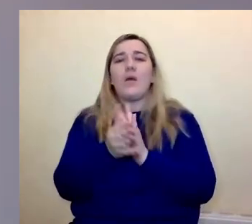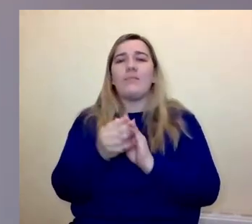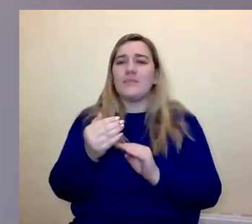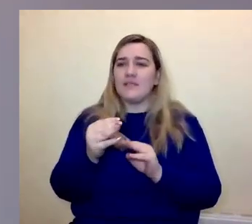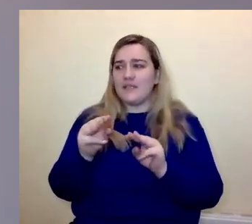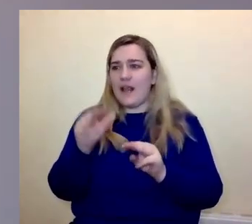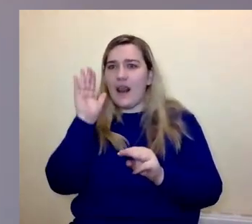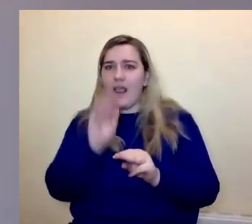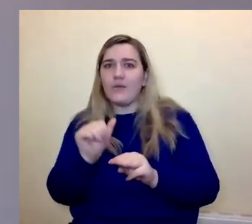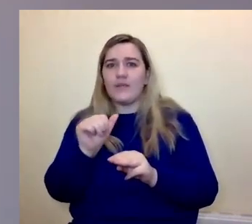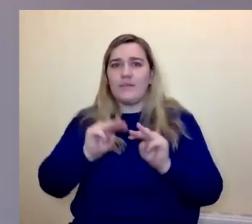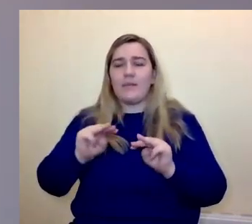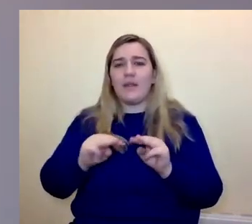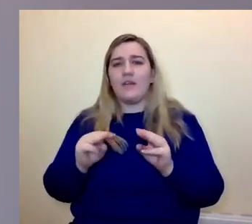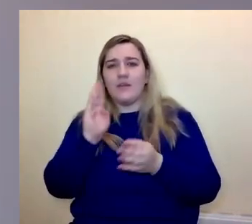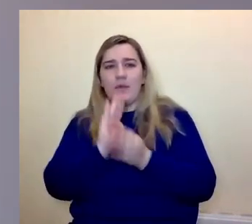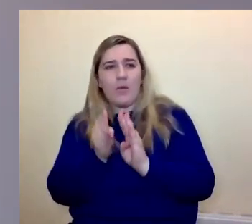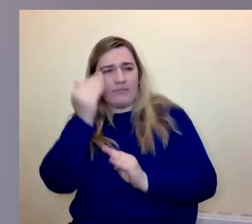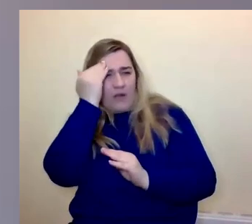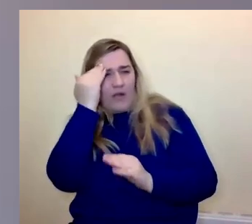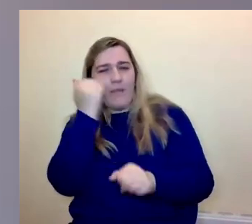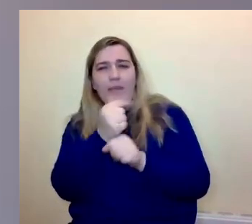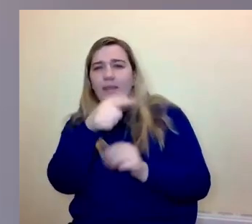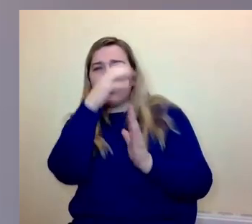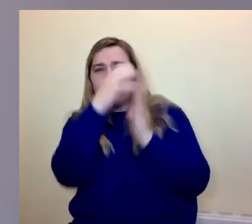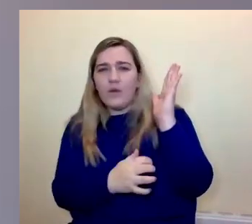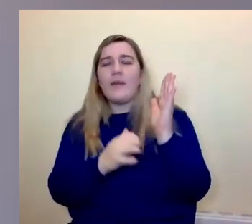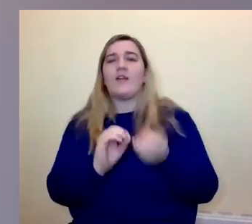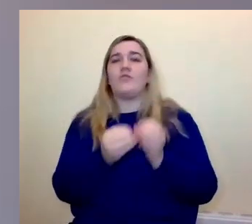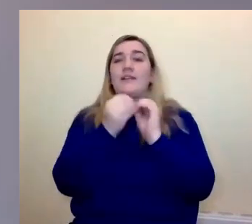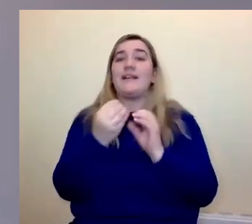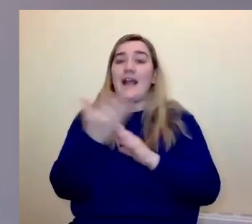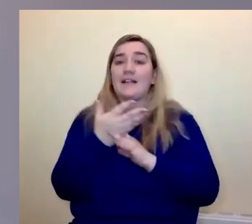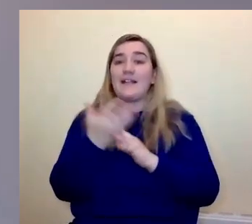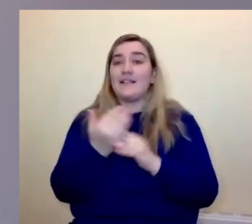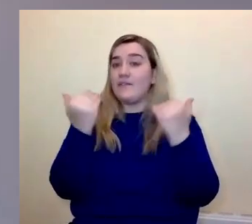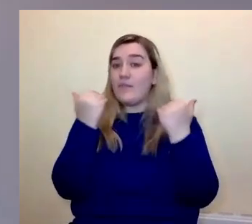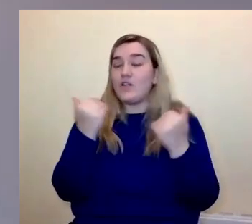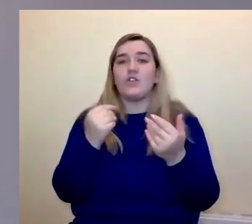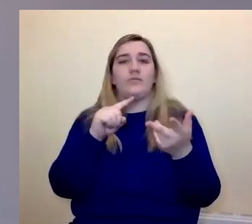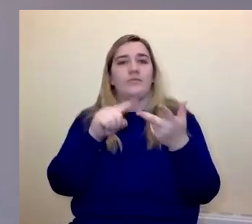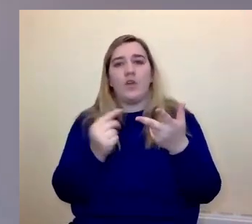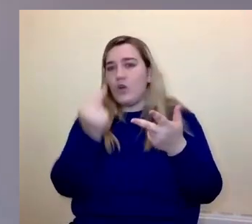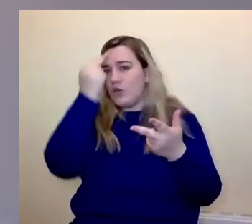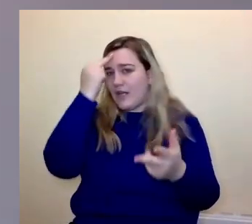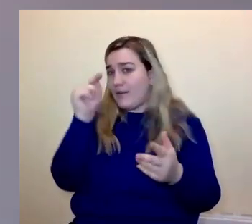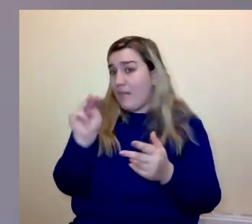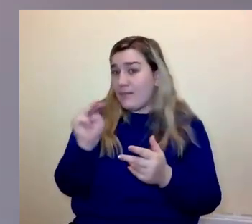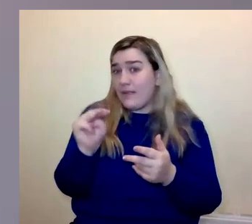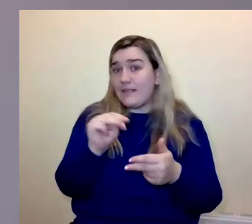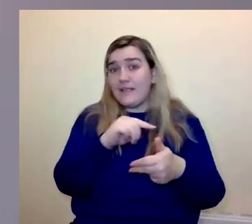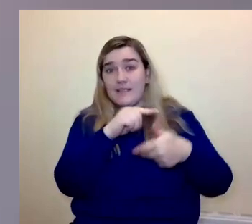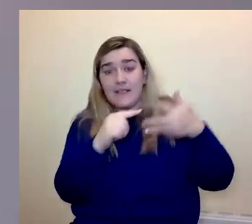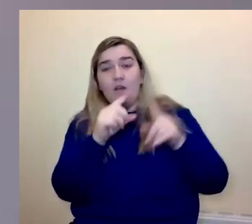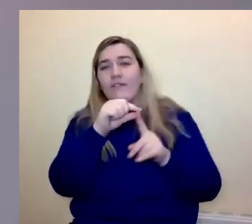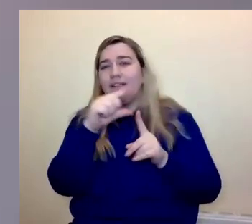And they've done that in a number of ways, helping us with the creation of accessible information, understanding the potential of the digital